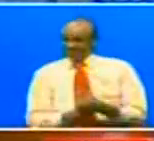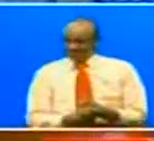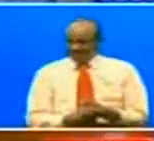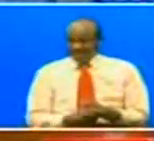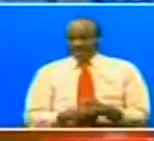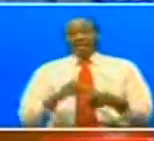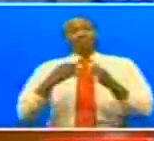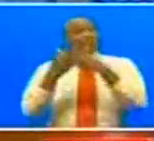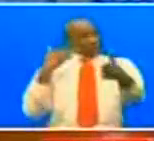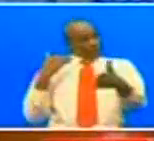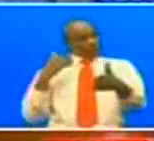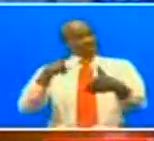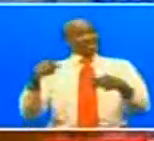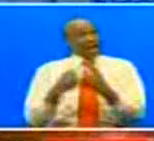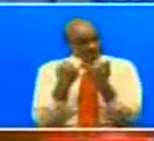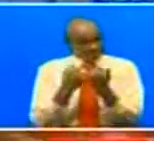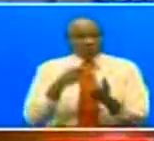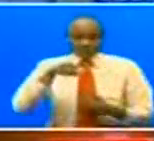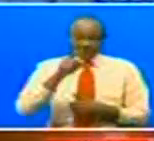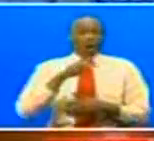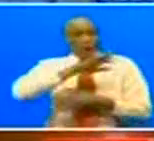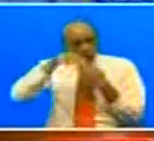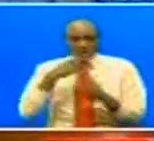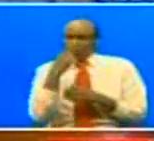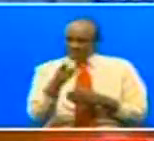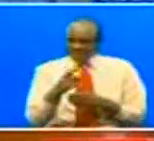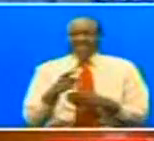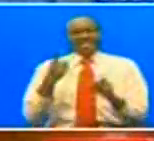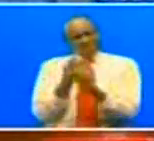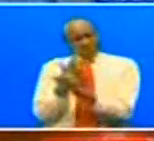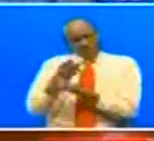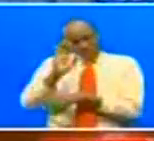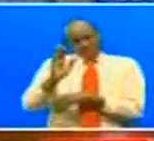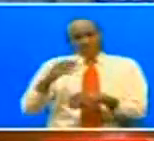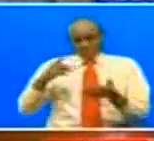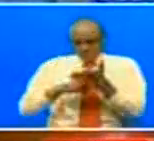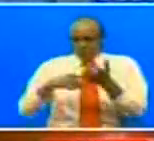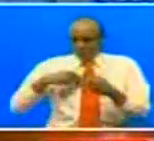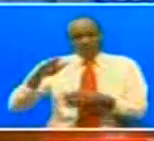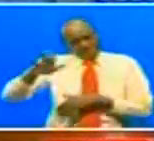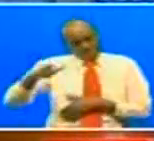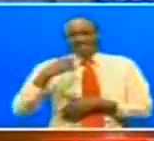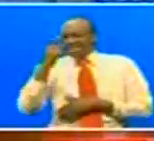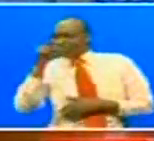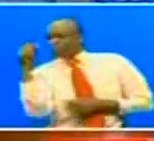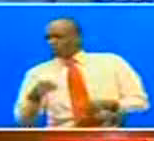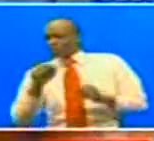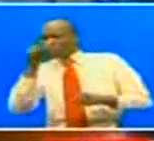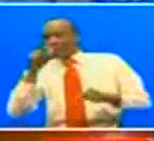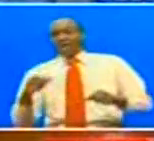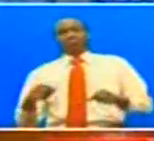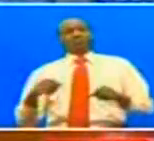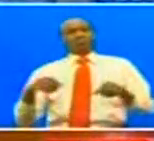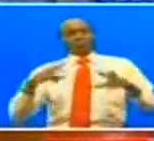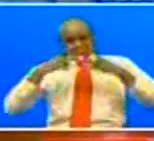of days before the attacks, I remember you all issuing a travel advisory. You all saying there's an imminent threat on this country.